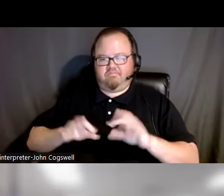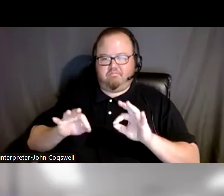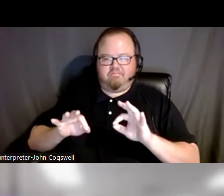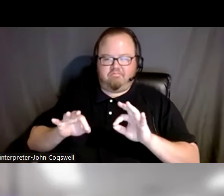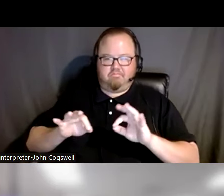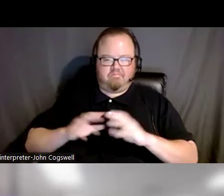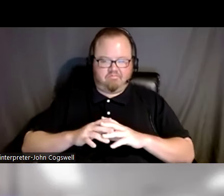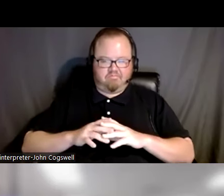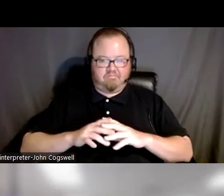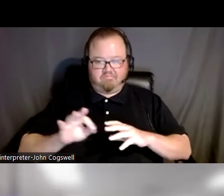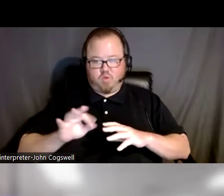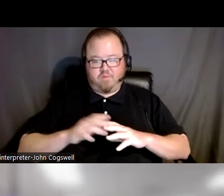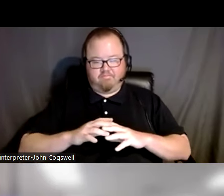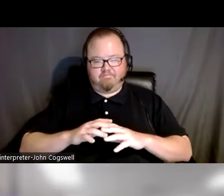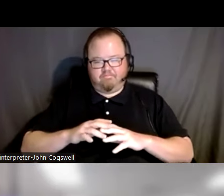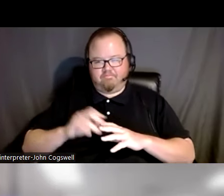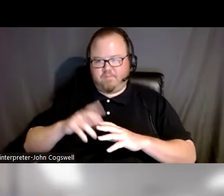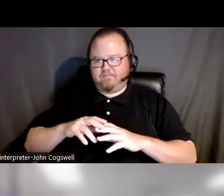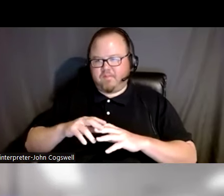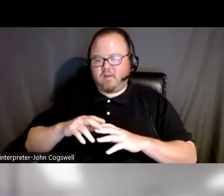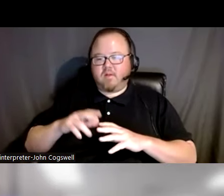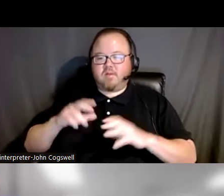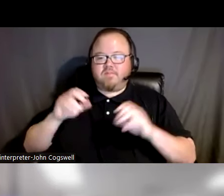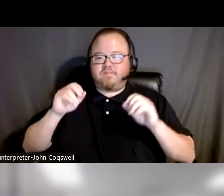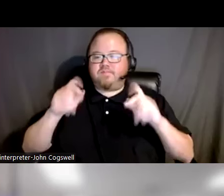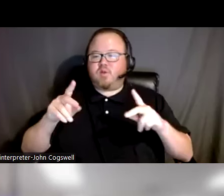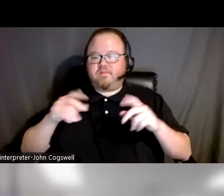and cool. All right. So,